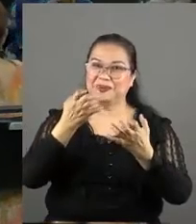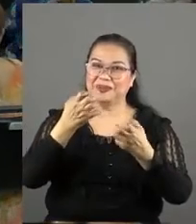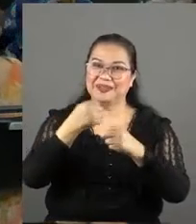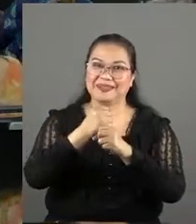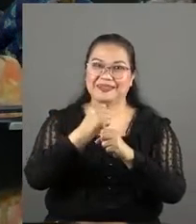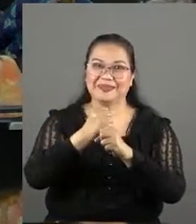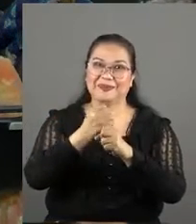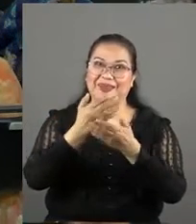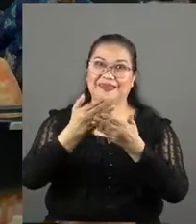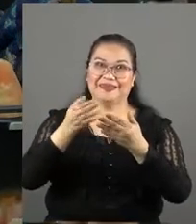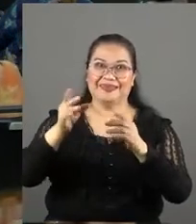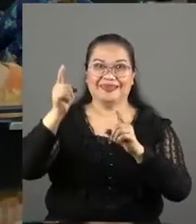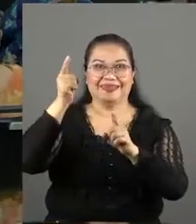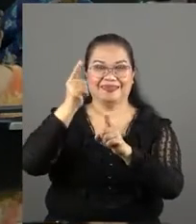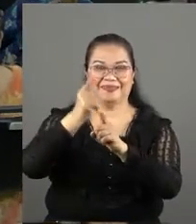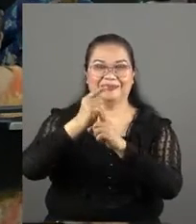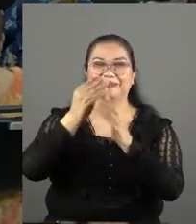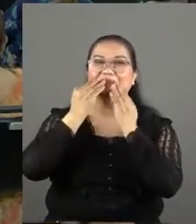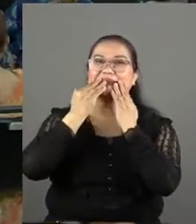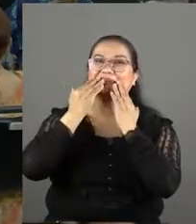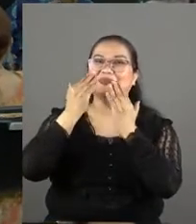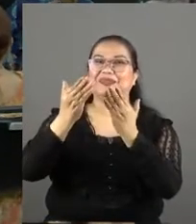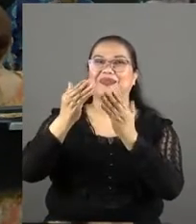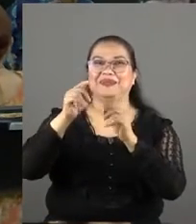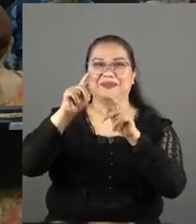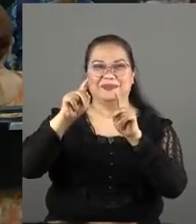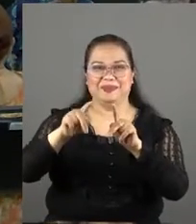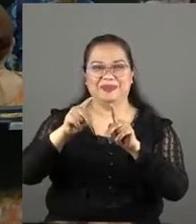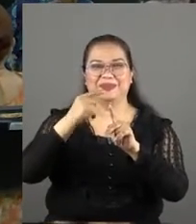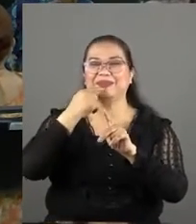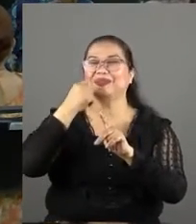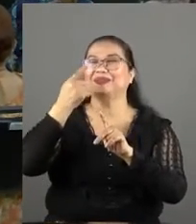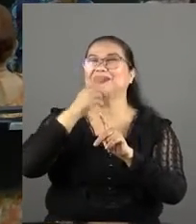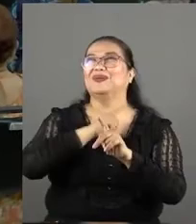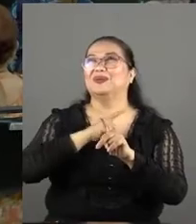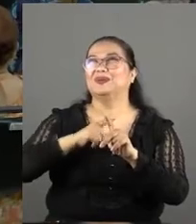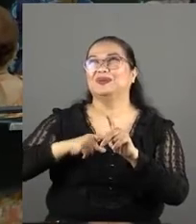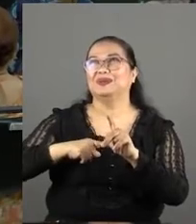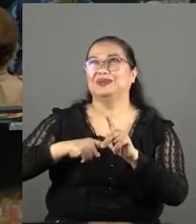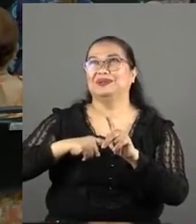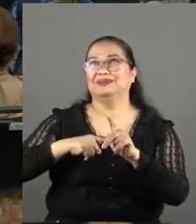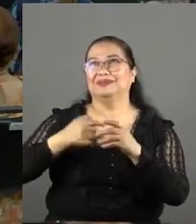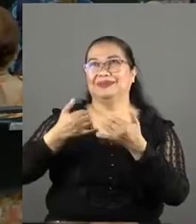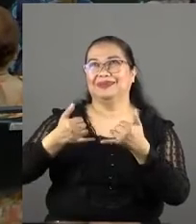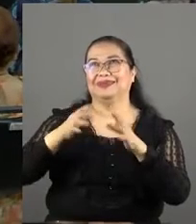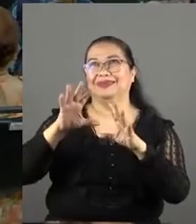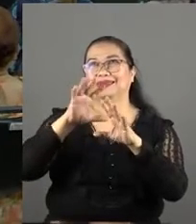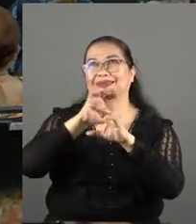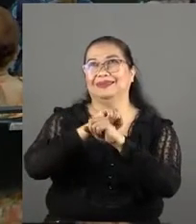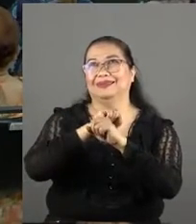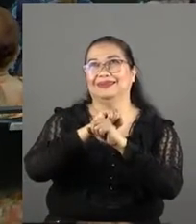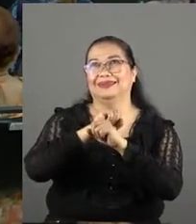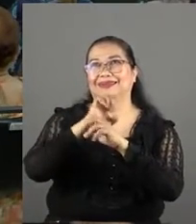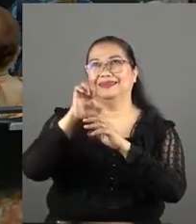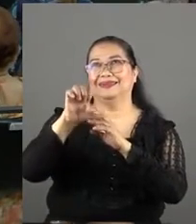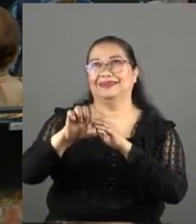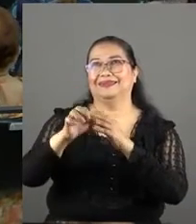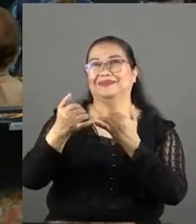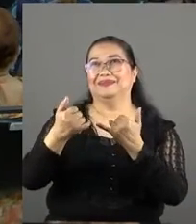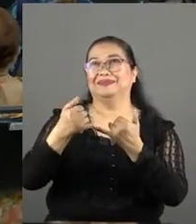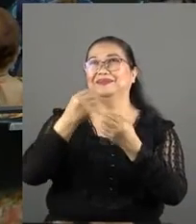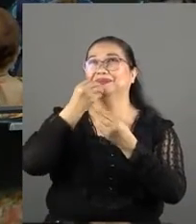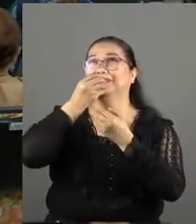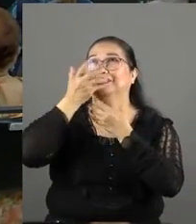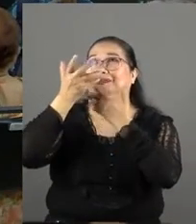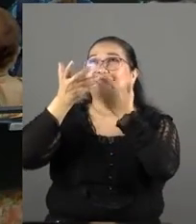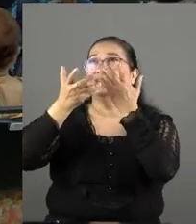things right more than you. Thank you for every person who prayed and said, Lord, this will end now. Oh Lord, I